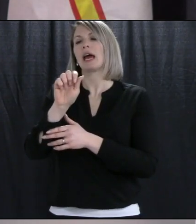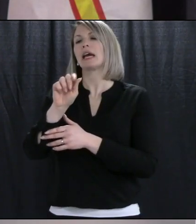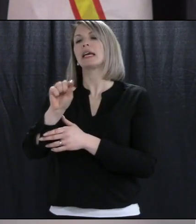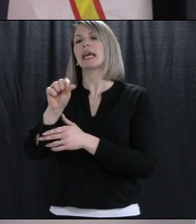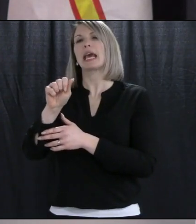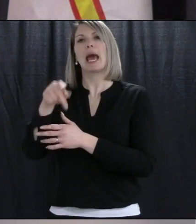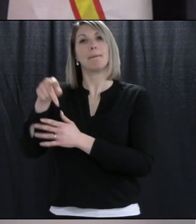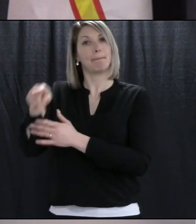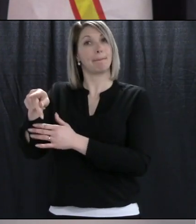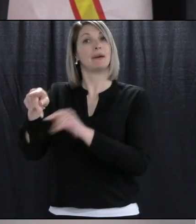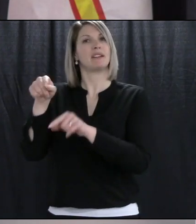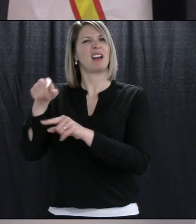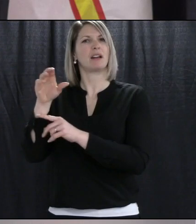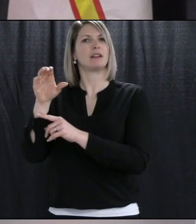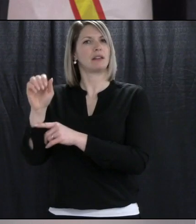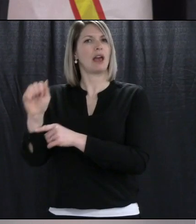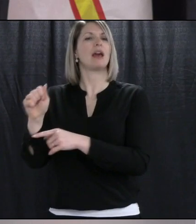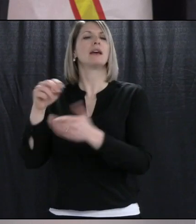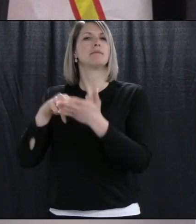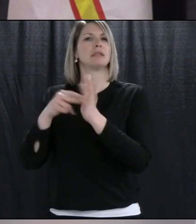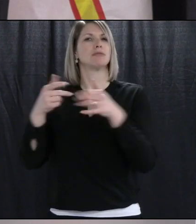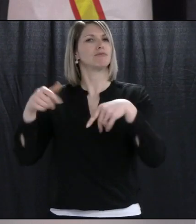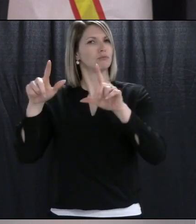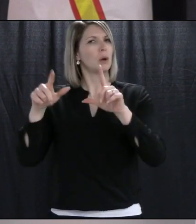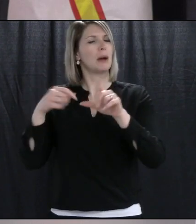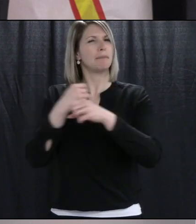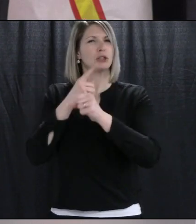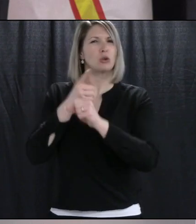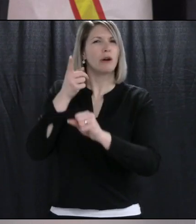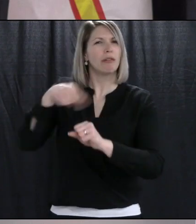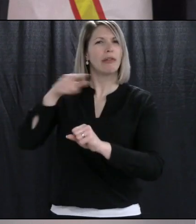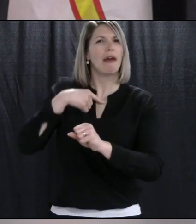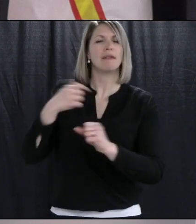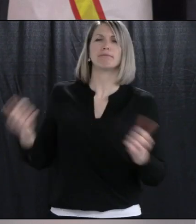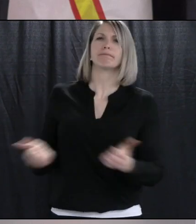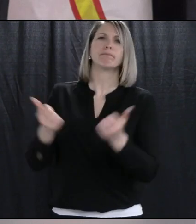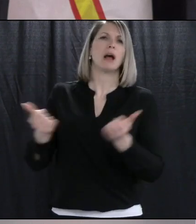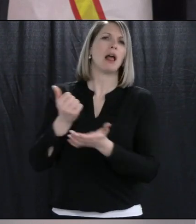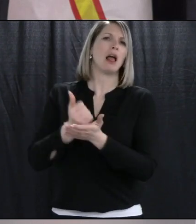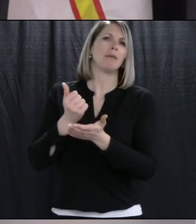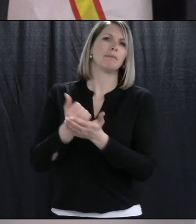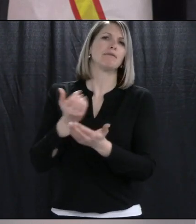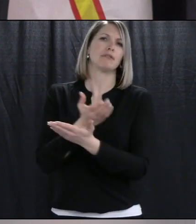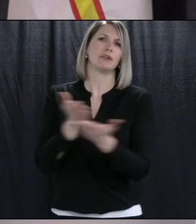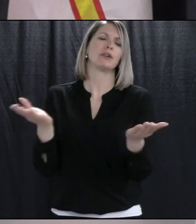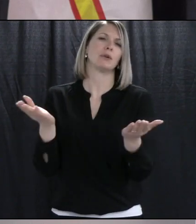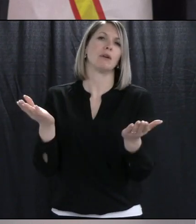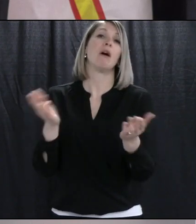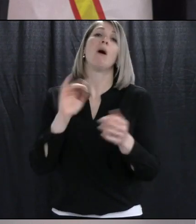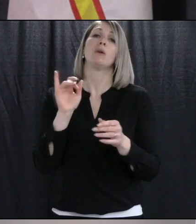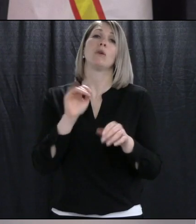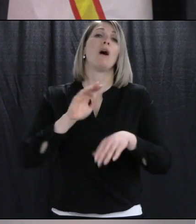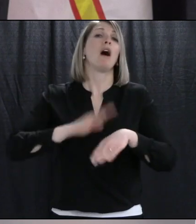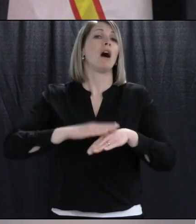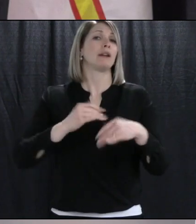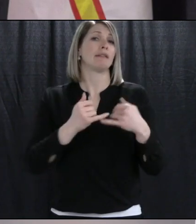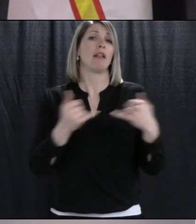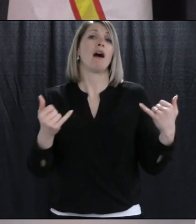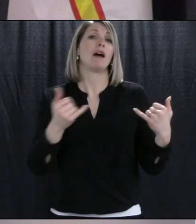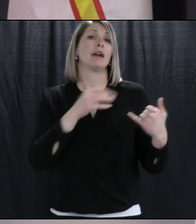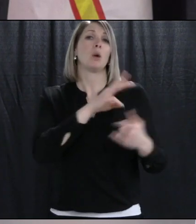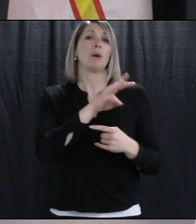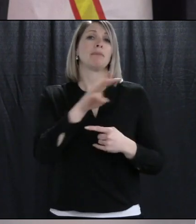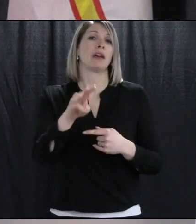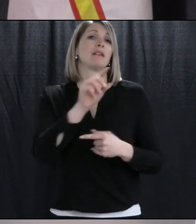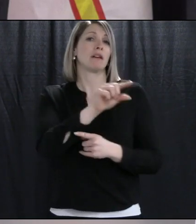trained and has lived experience. And if you're in a situation of experiencing crisis levels, our mental health crisis line is